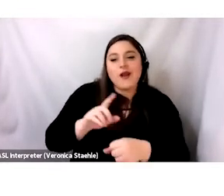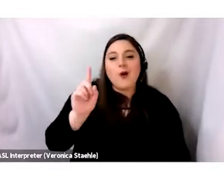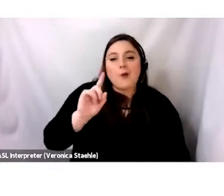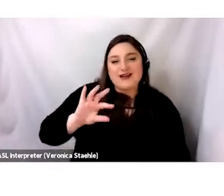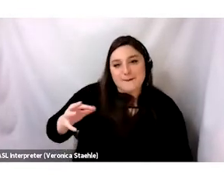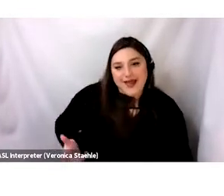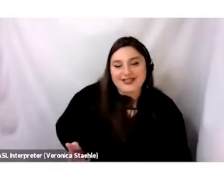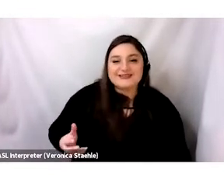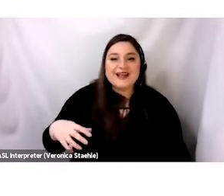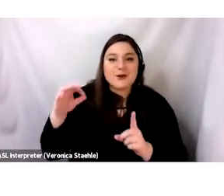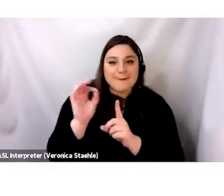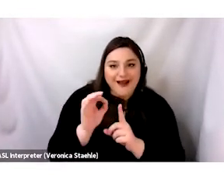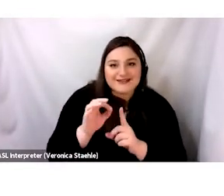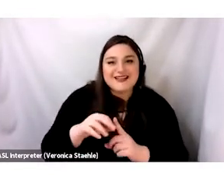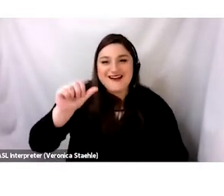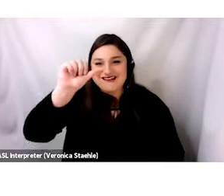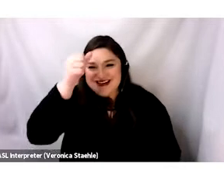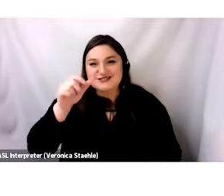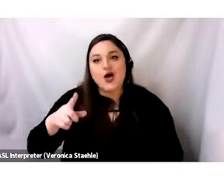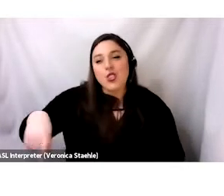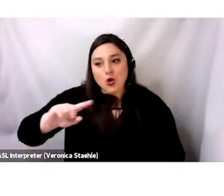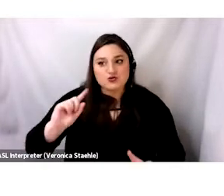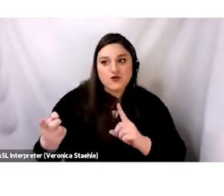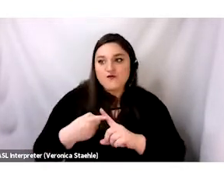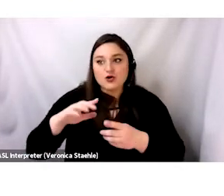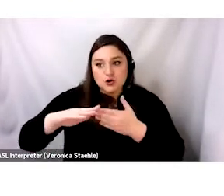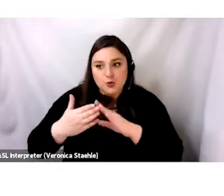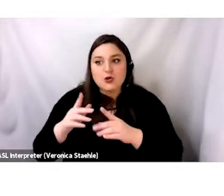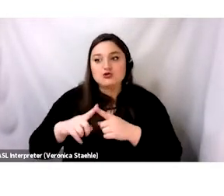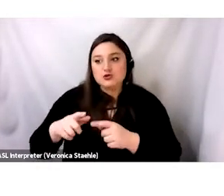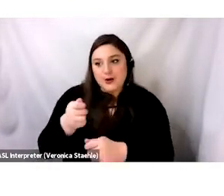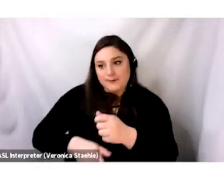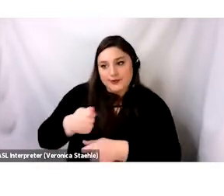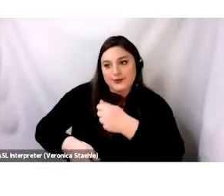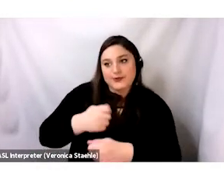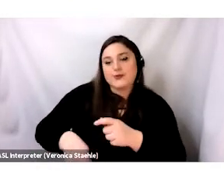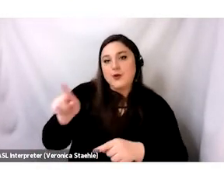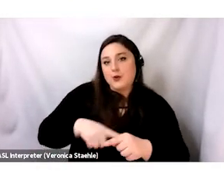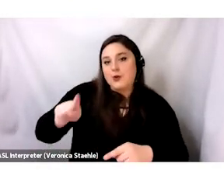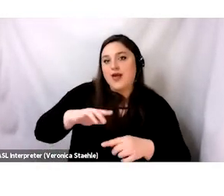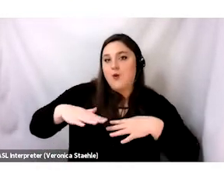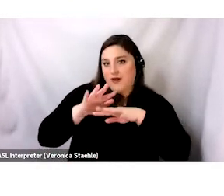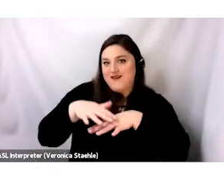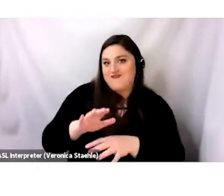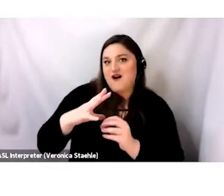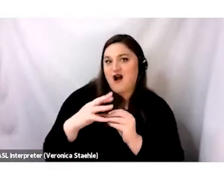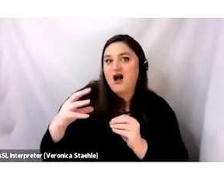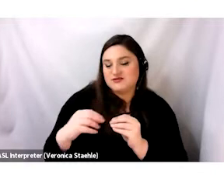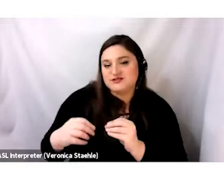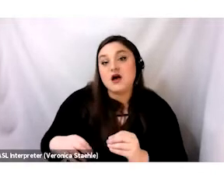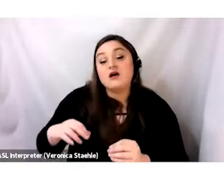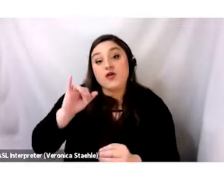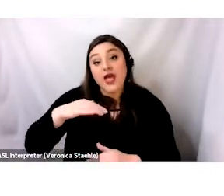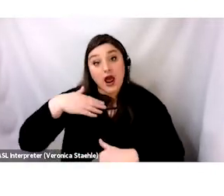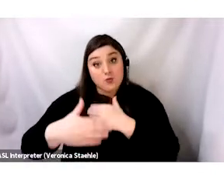the first indigenous communities to be spinning and weaving cotton. And so some of the processes used in this area was